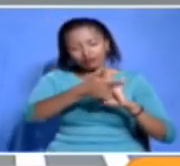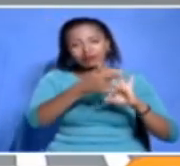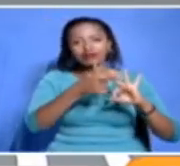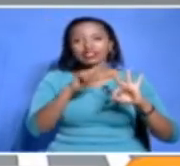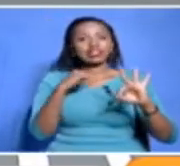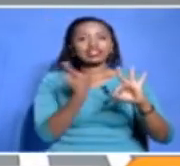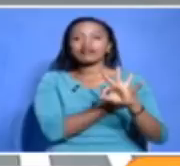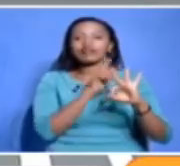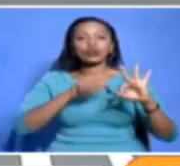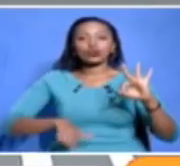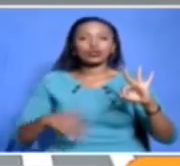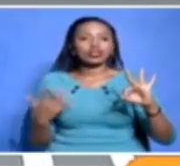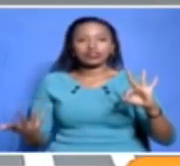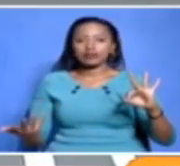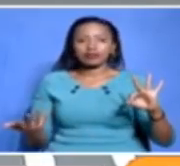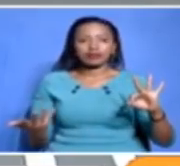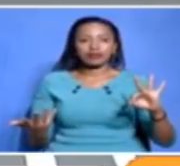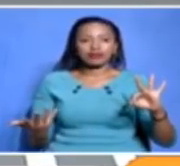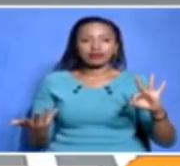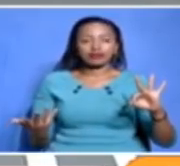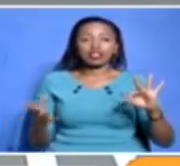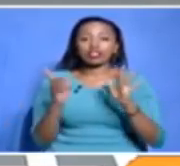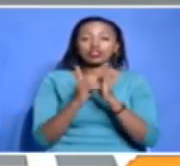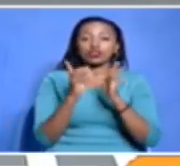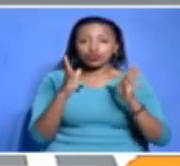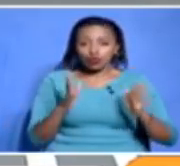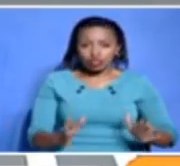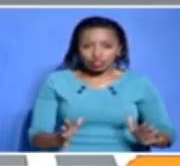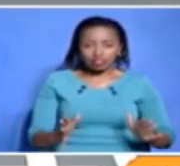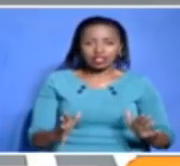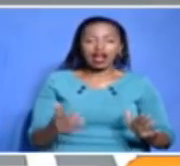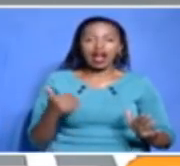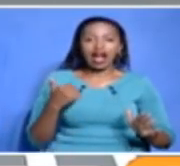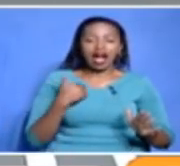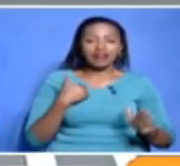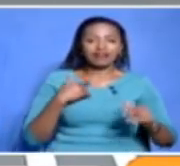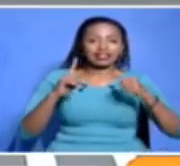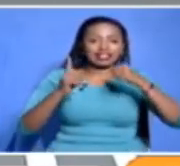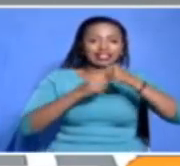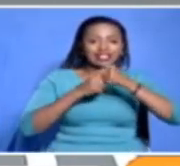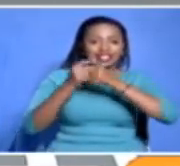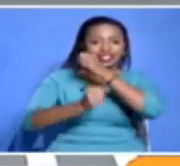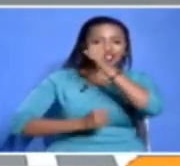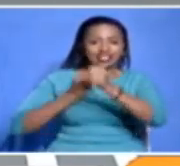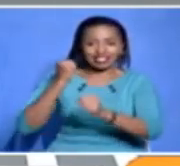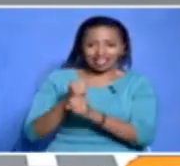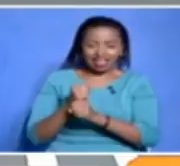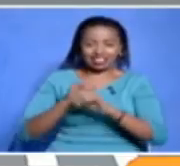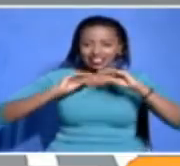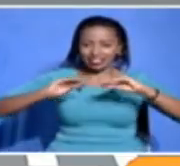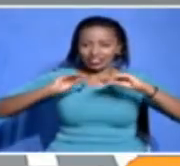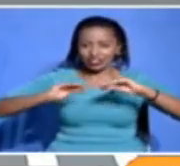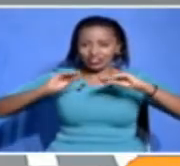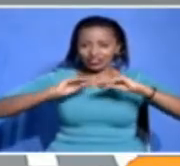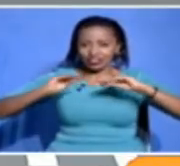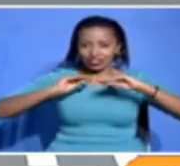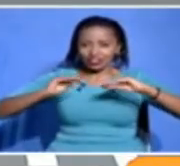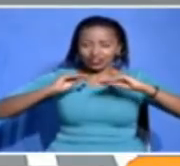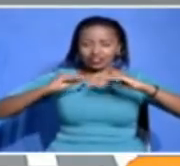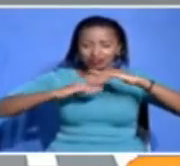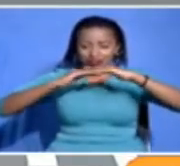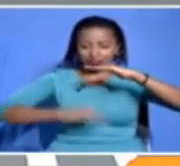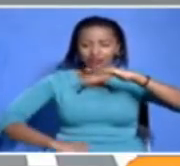difference? Well, for starters, a doctor goes through a six-year training. So let's start with doctors. They go through a six-year undergraduate training